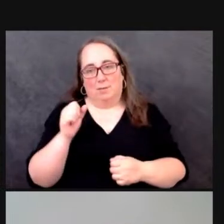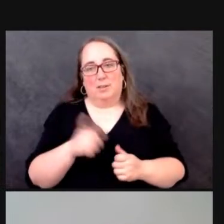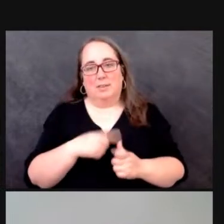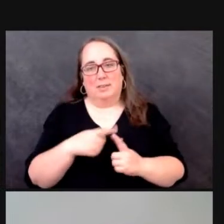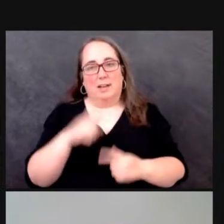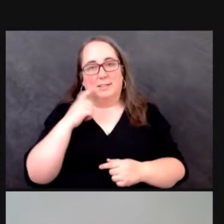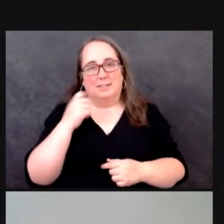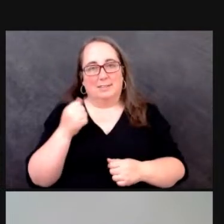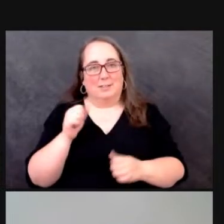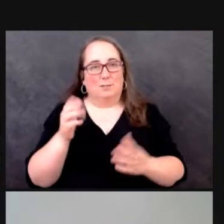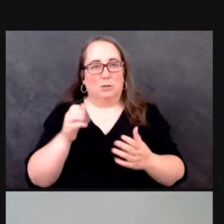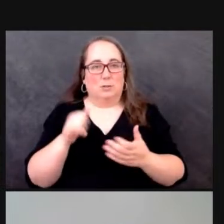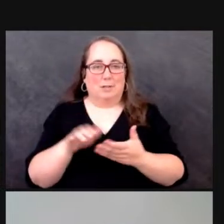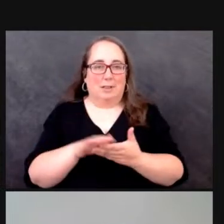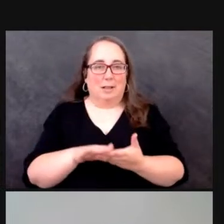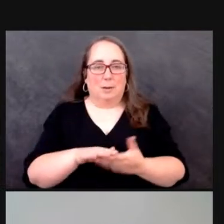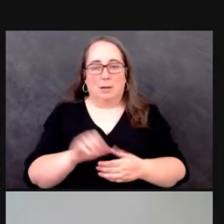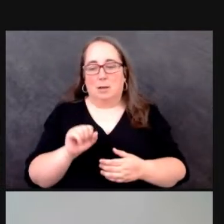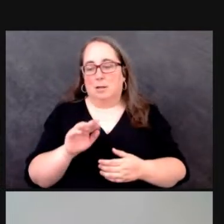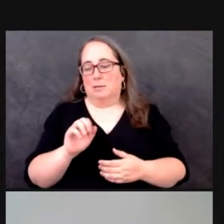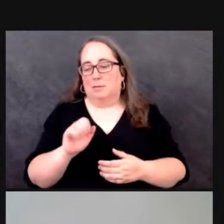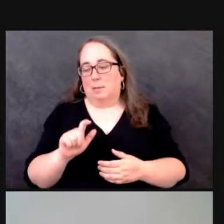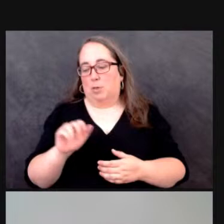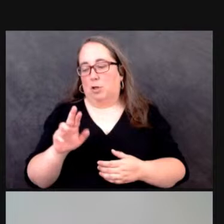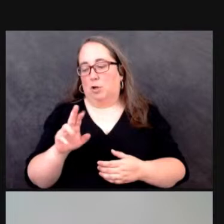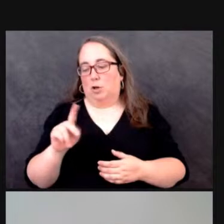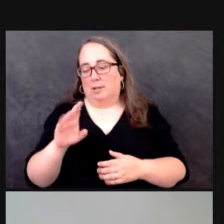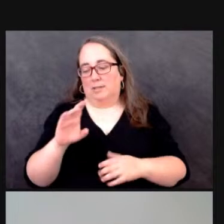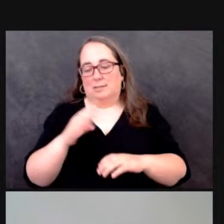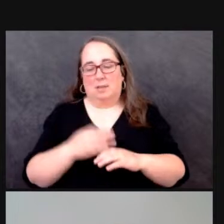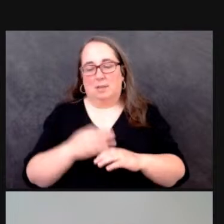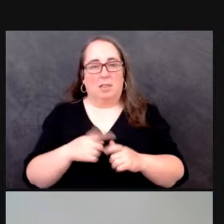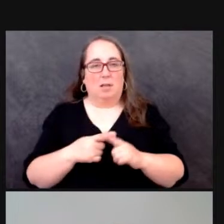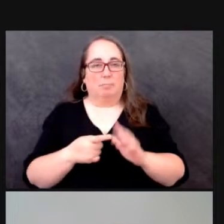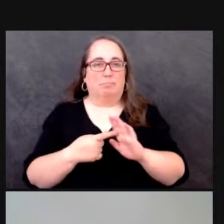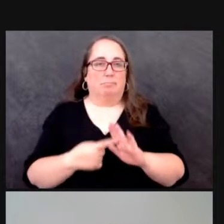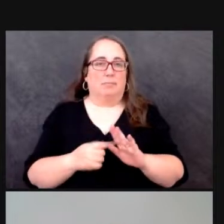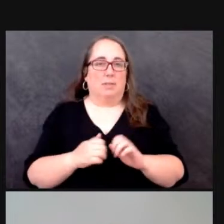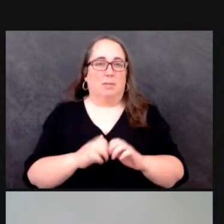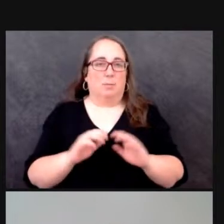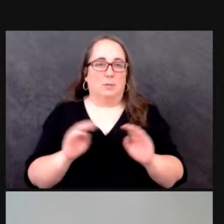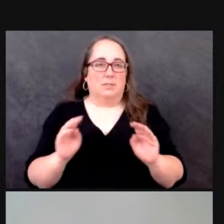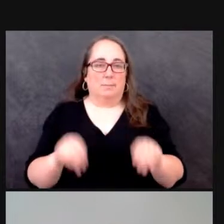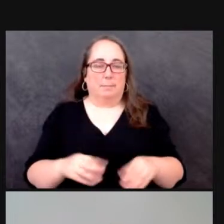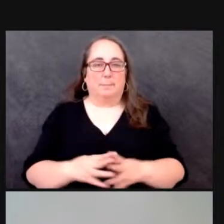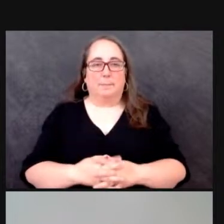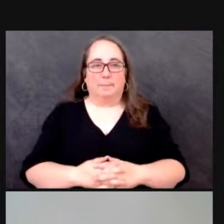was cleaned by Samuel Kirk and Son and put on display in the museum.